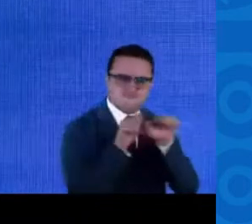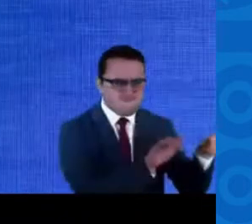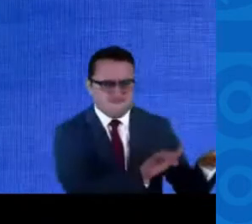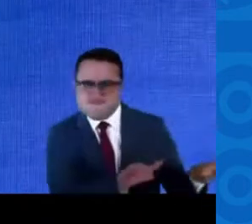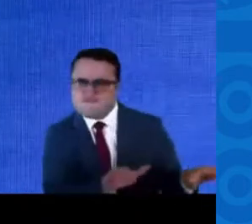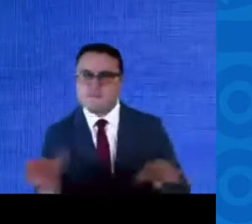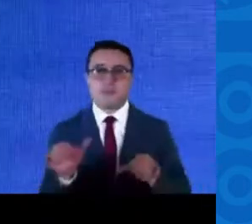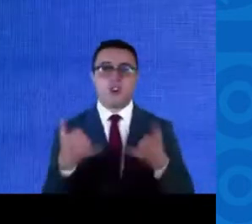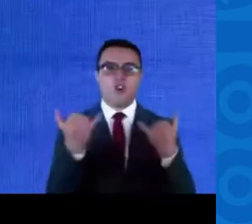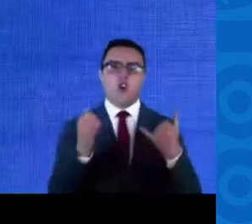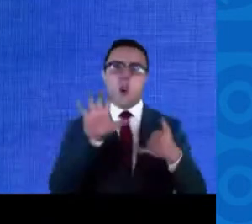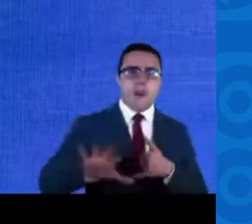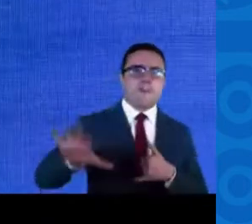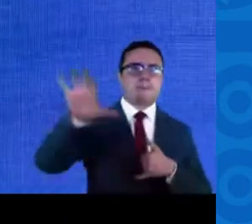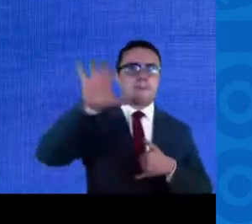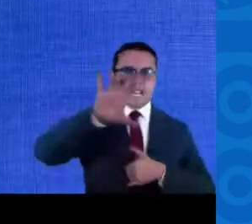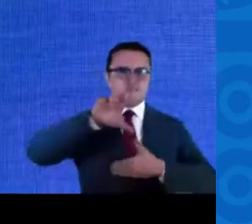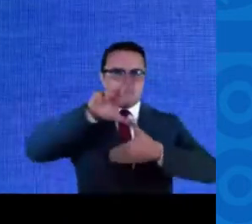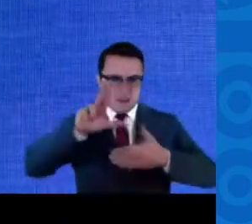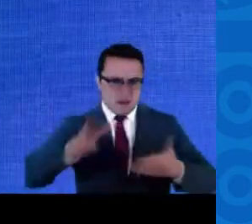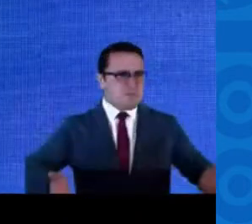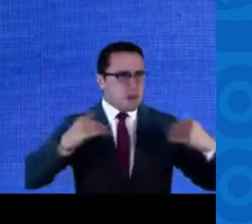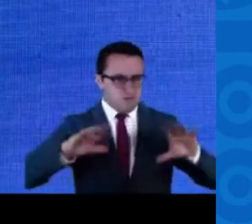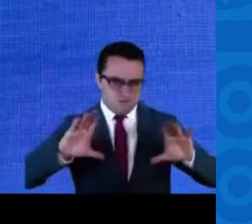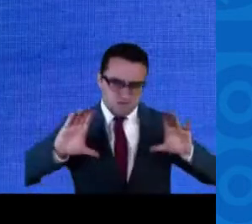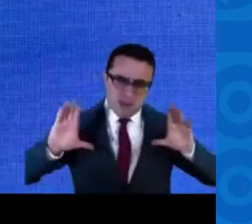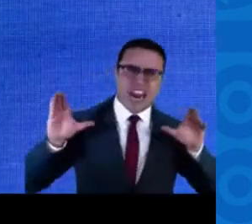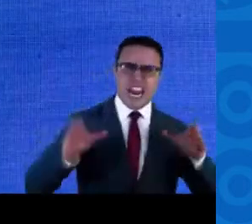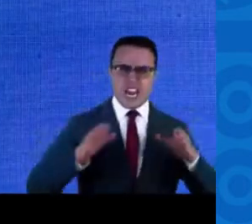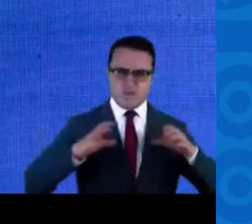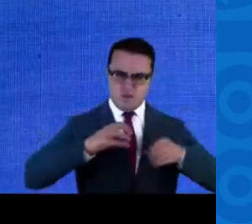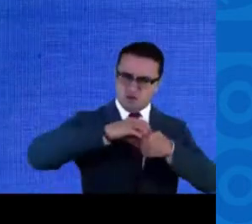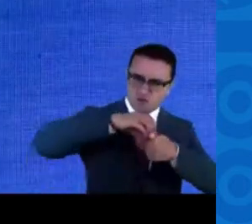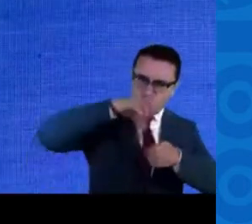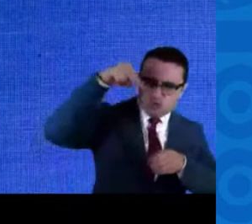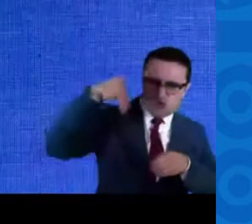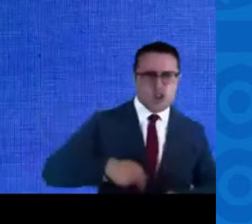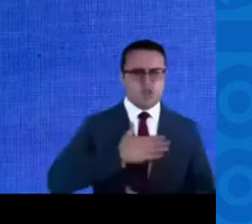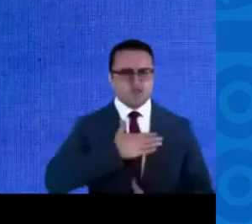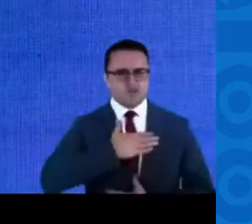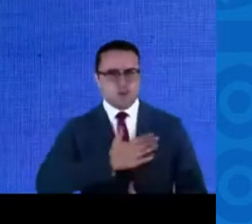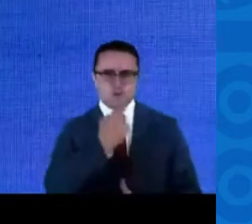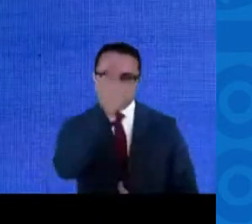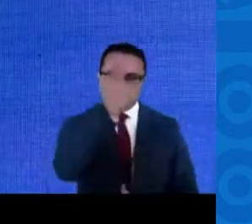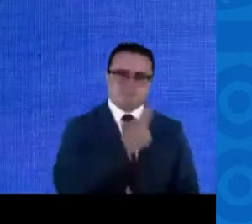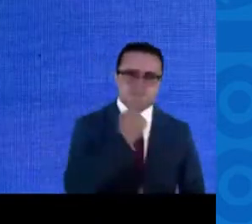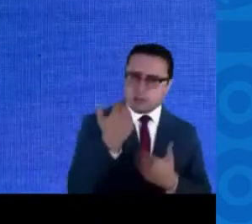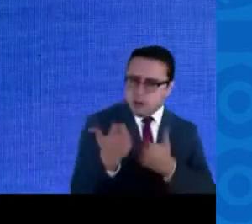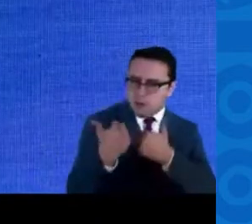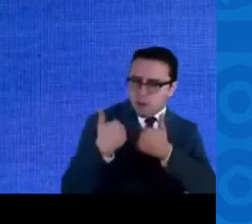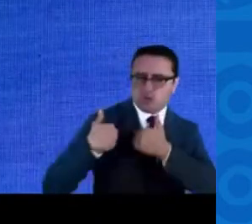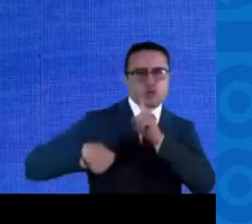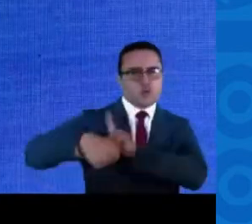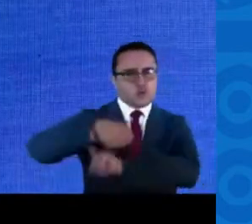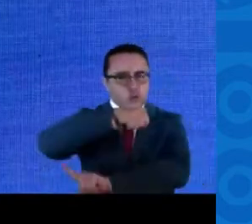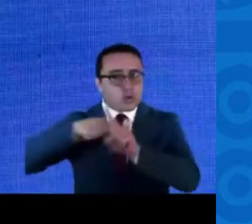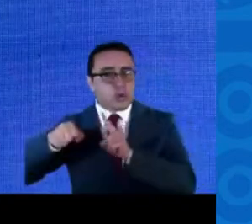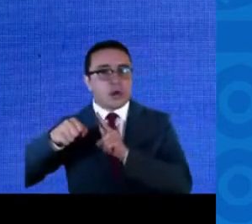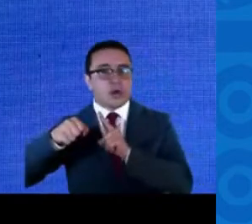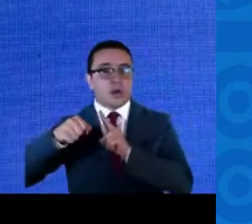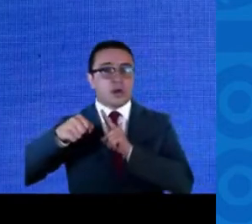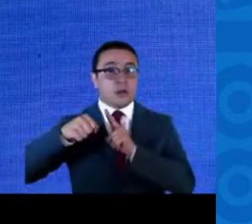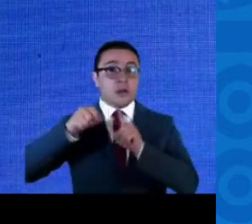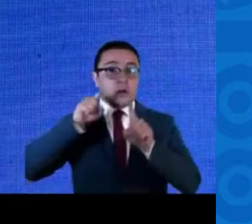are acting as a team. Today, we are acting as citizens committed with the